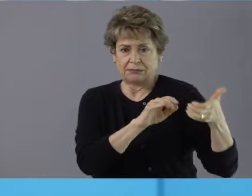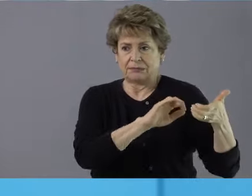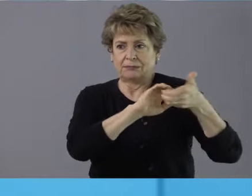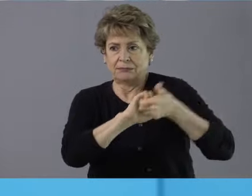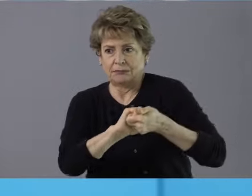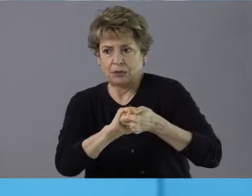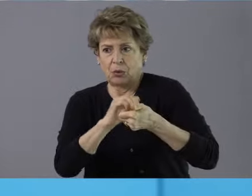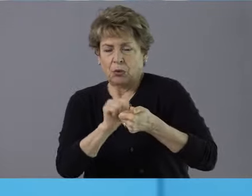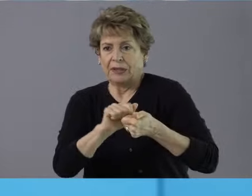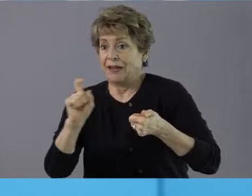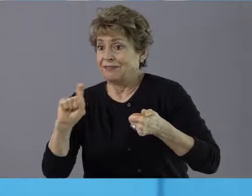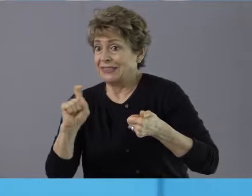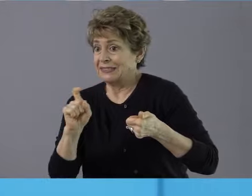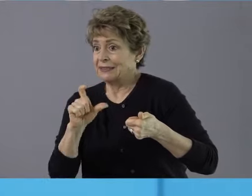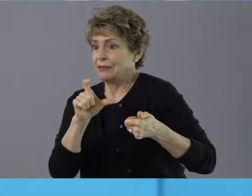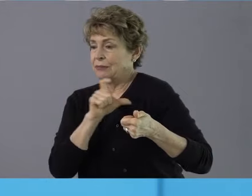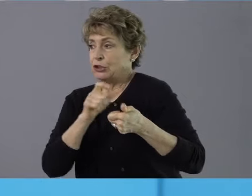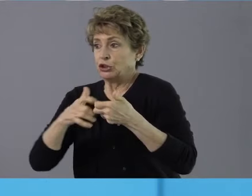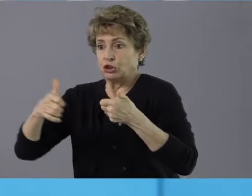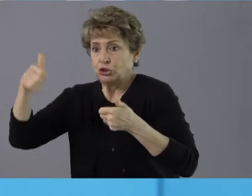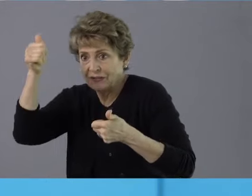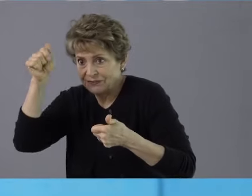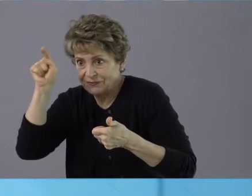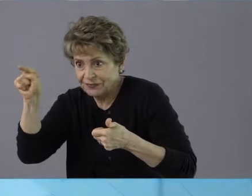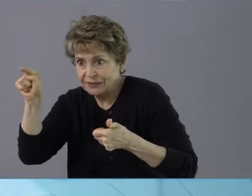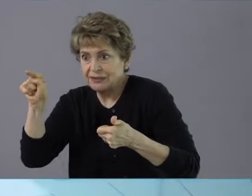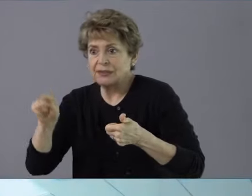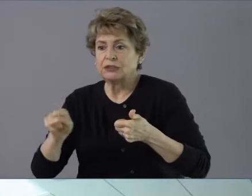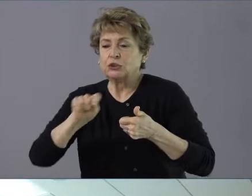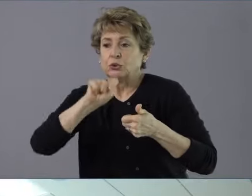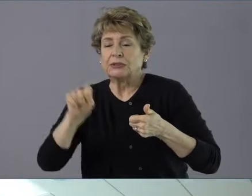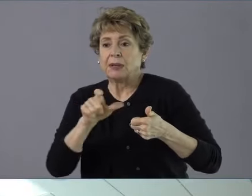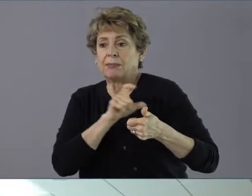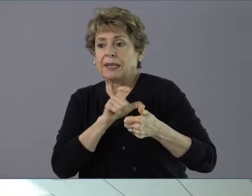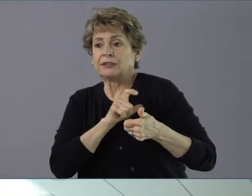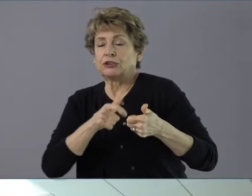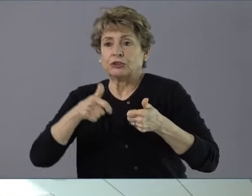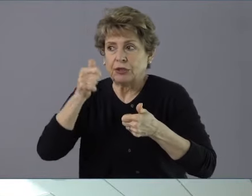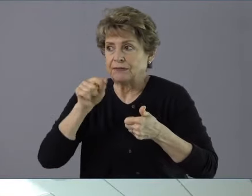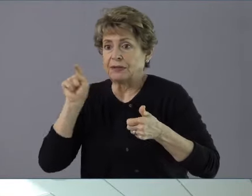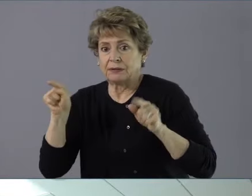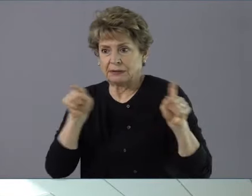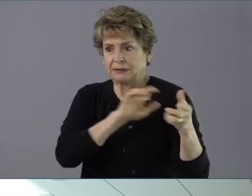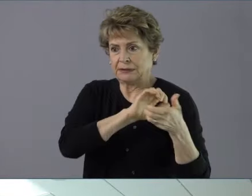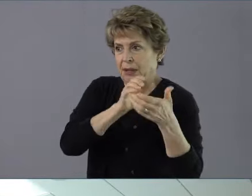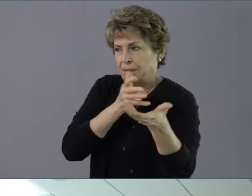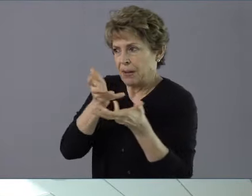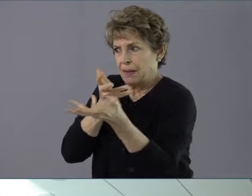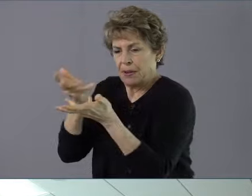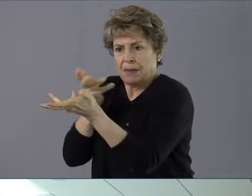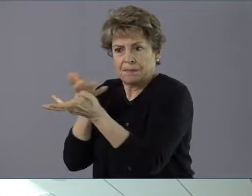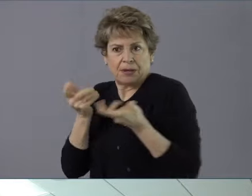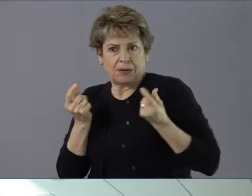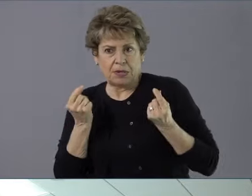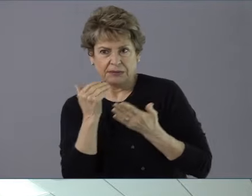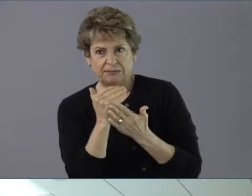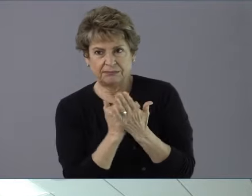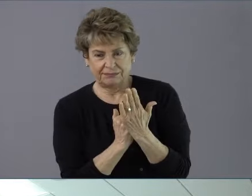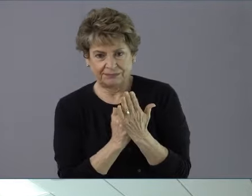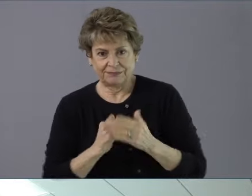Chris Magnuson and others. Are there other things that you are looking at doing yourself without legislative